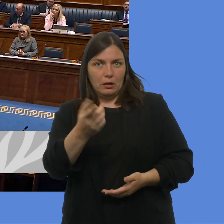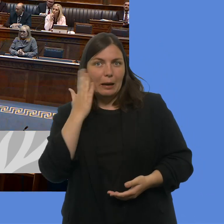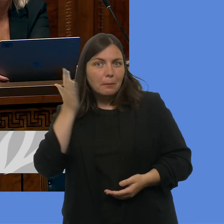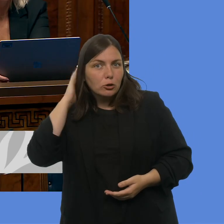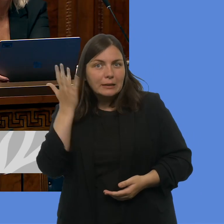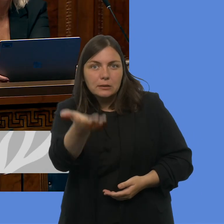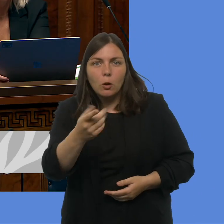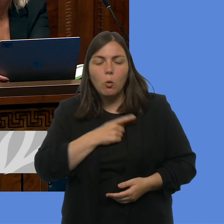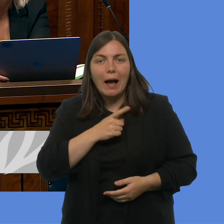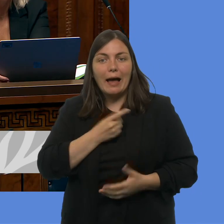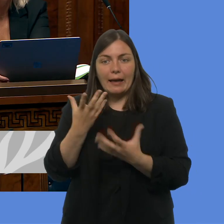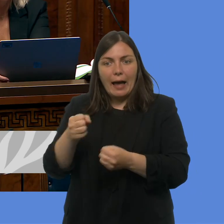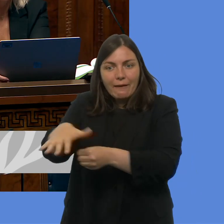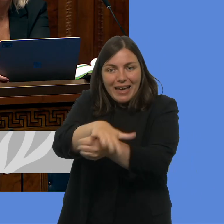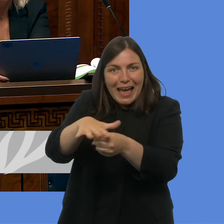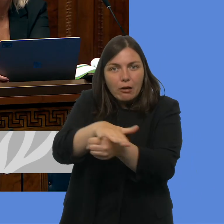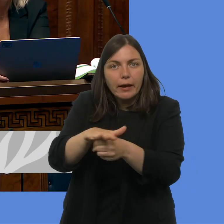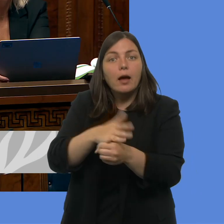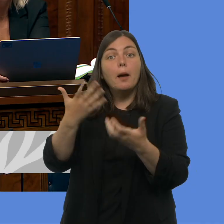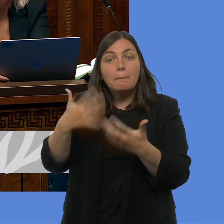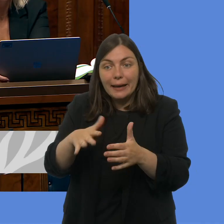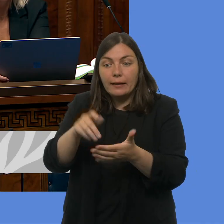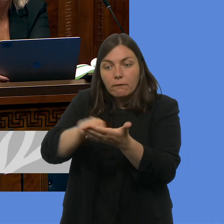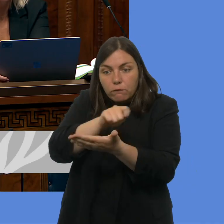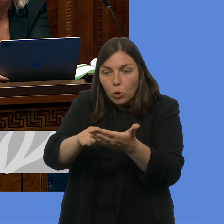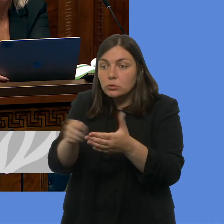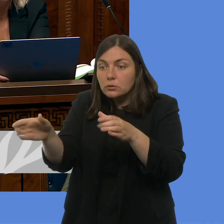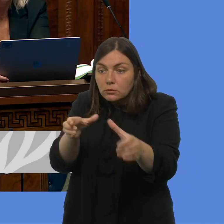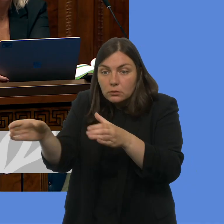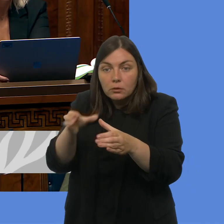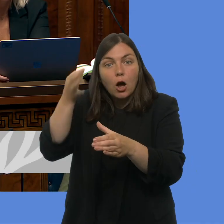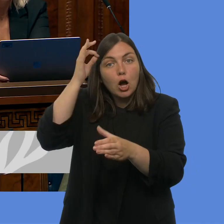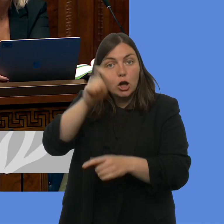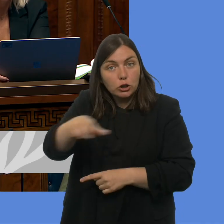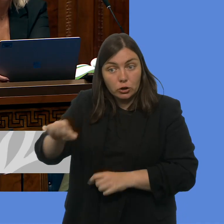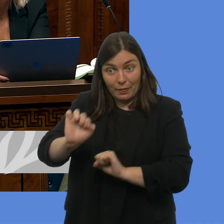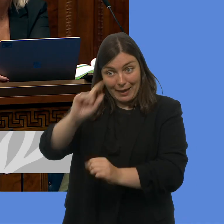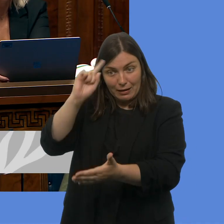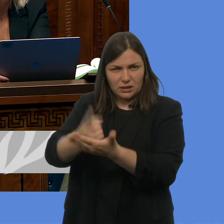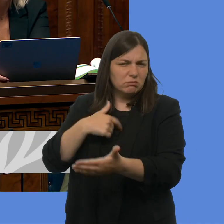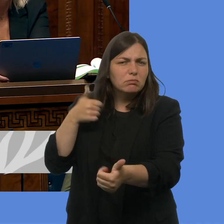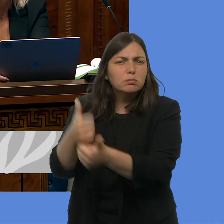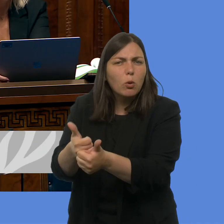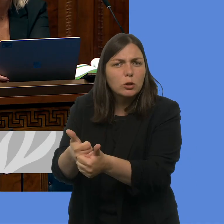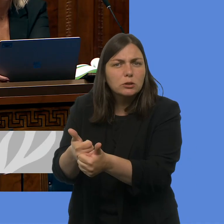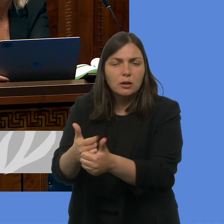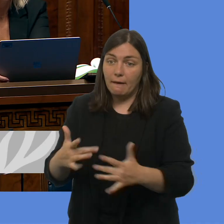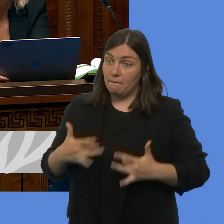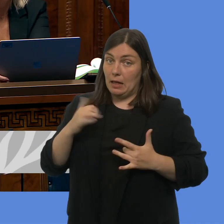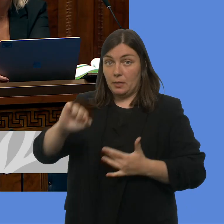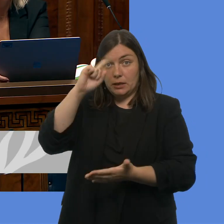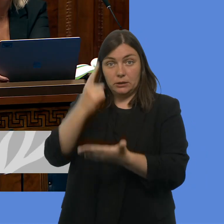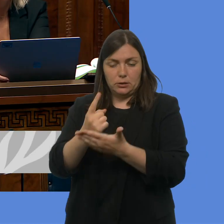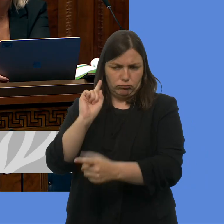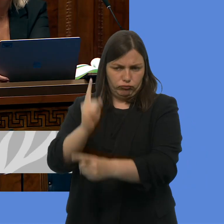what is the democratically elected local councillors' decision? So I back the councillors in their decision. I think it was right and appropriate, and I